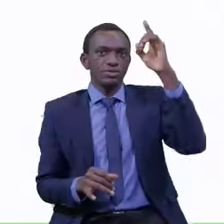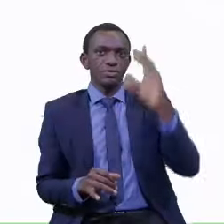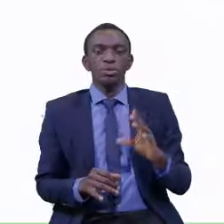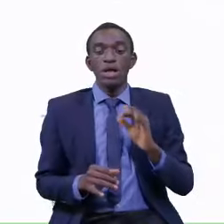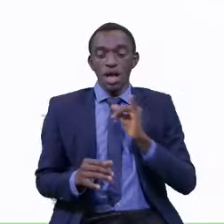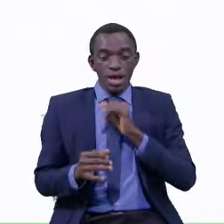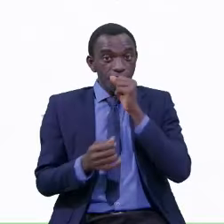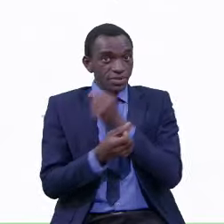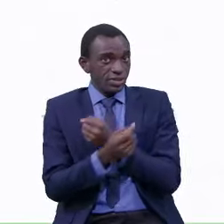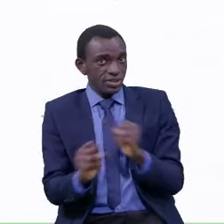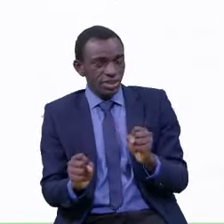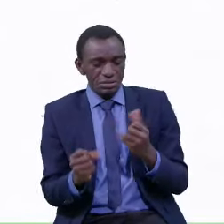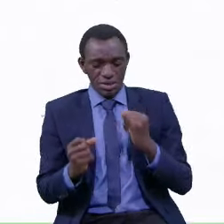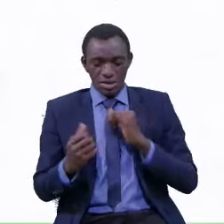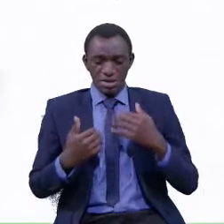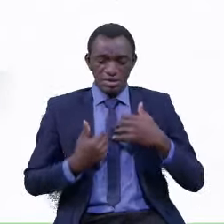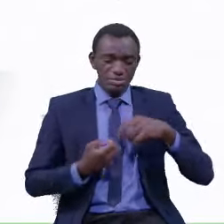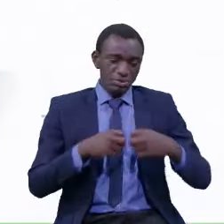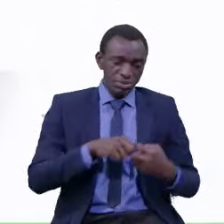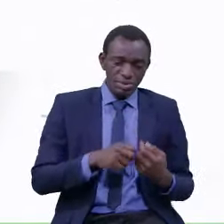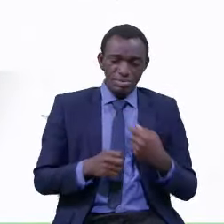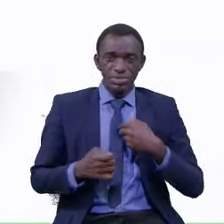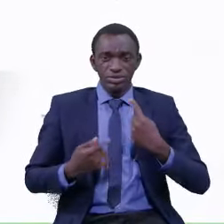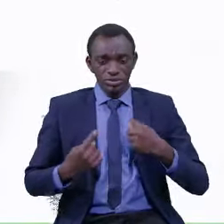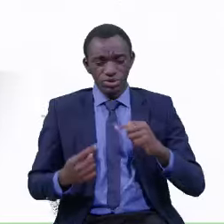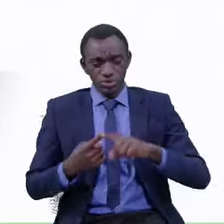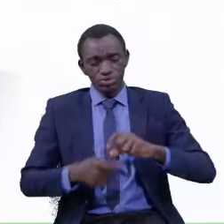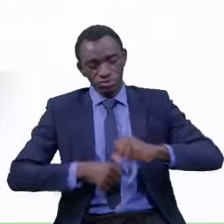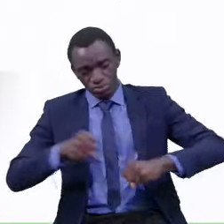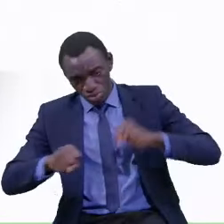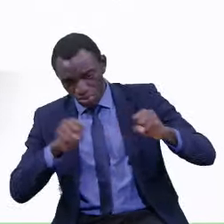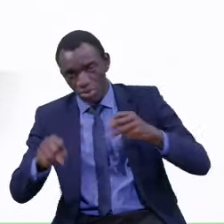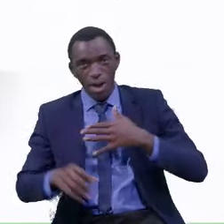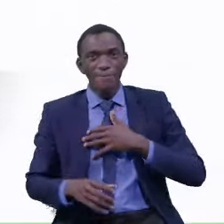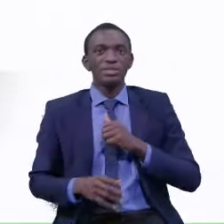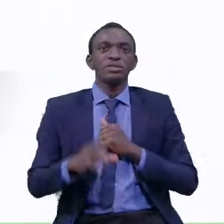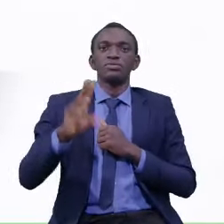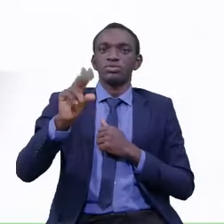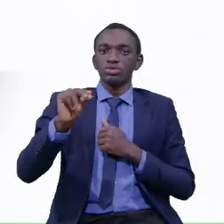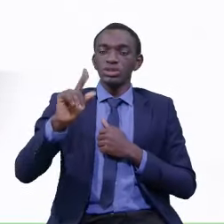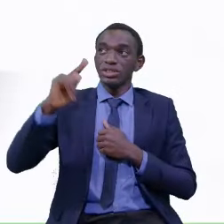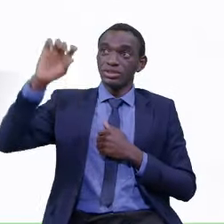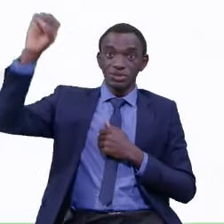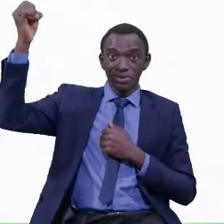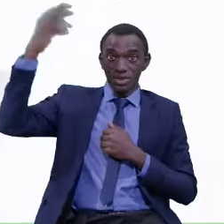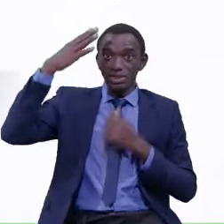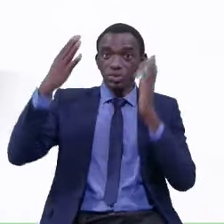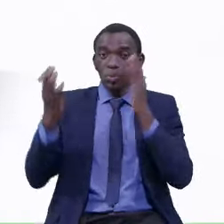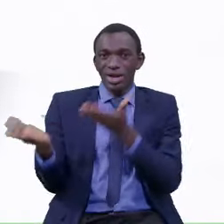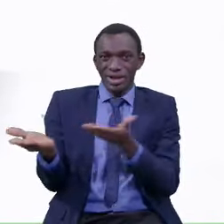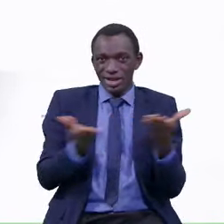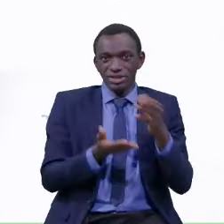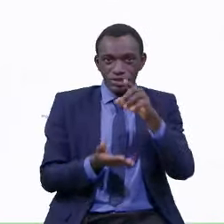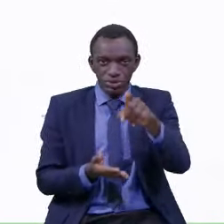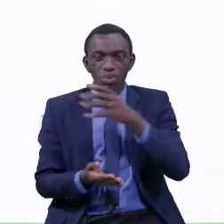I begin to struggle by myself. No, the grace is to carry you and your problem.